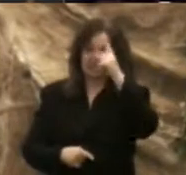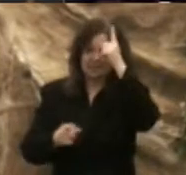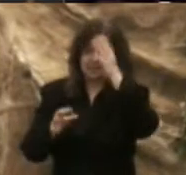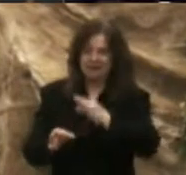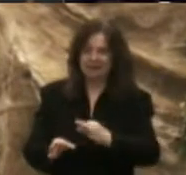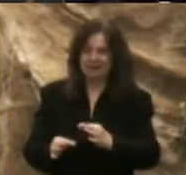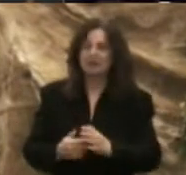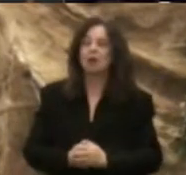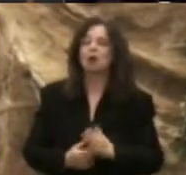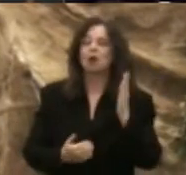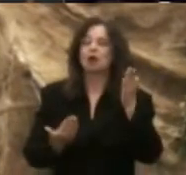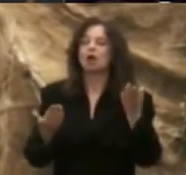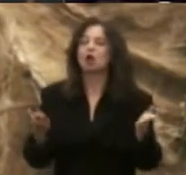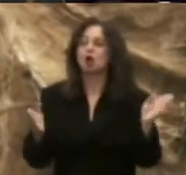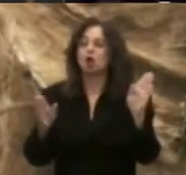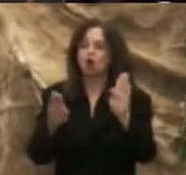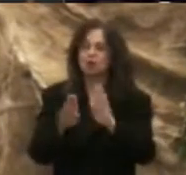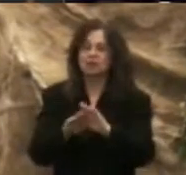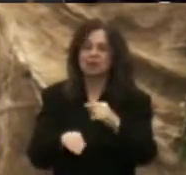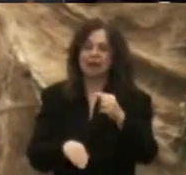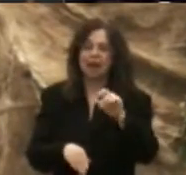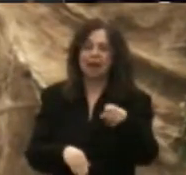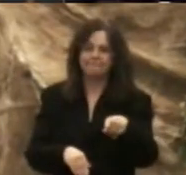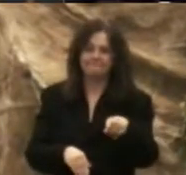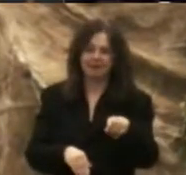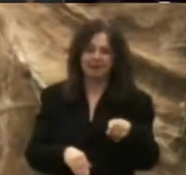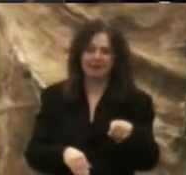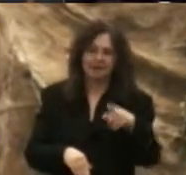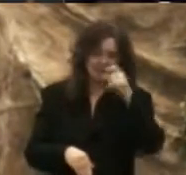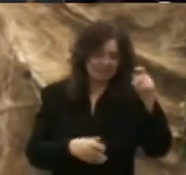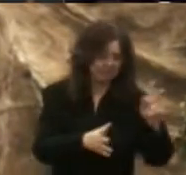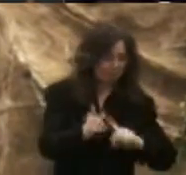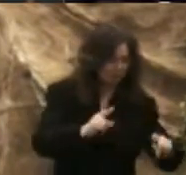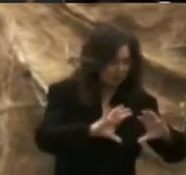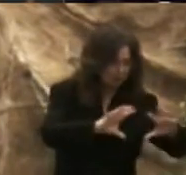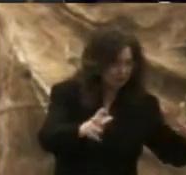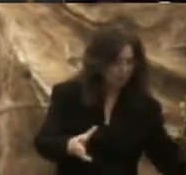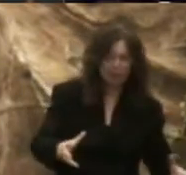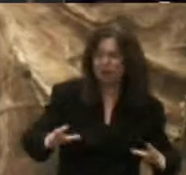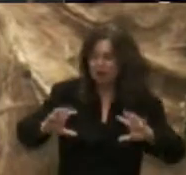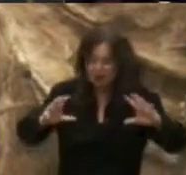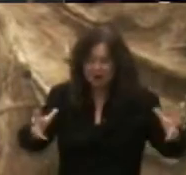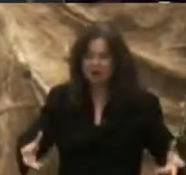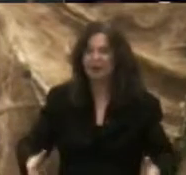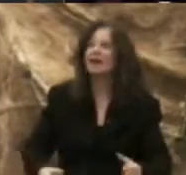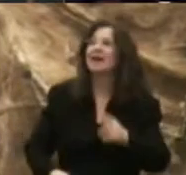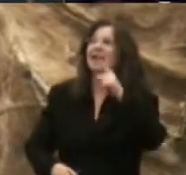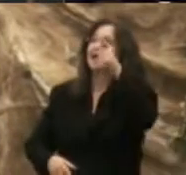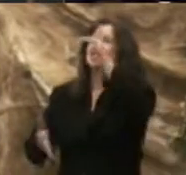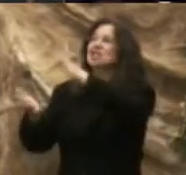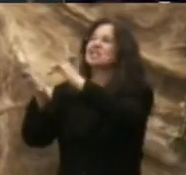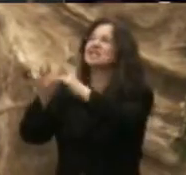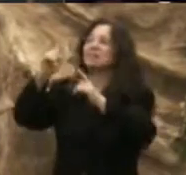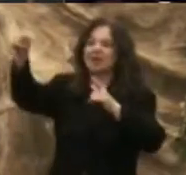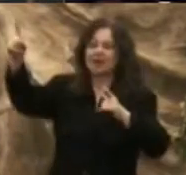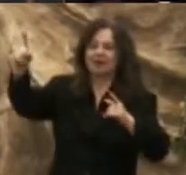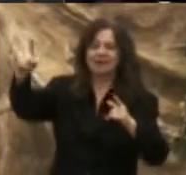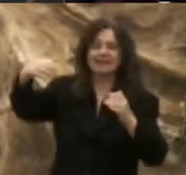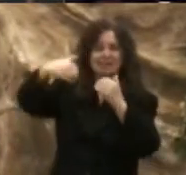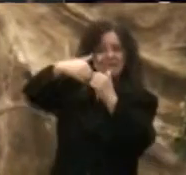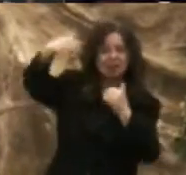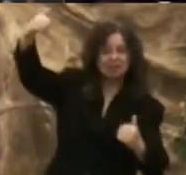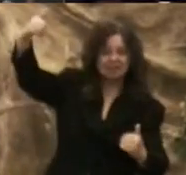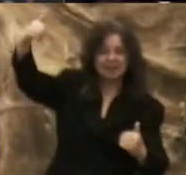that gap by sending someone who would come down to the earth and be a savior for all